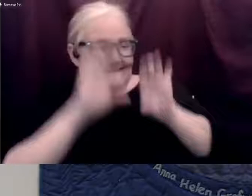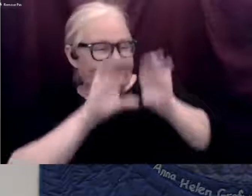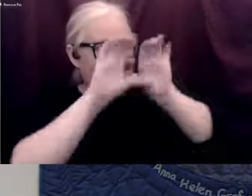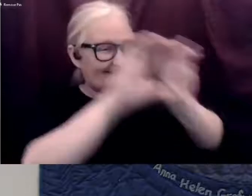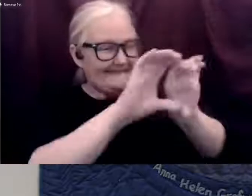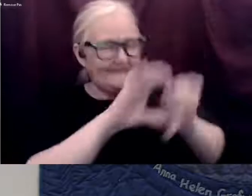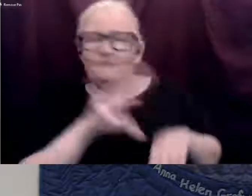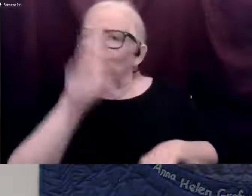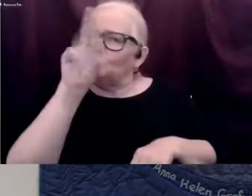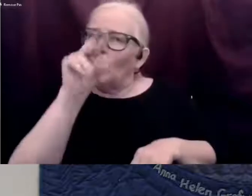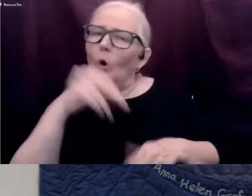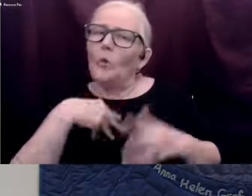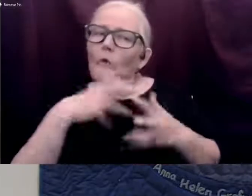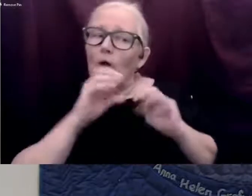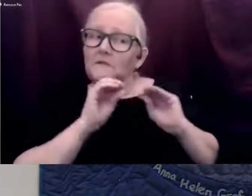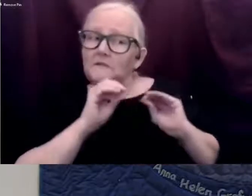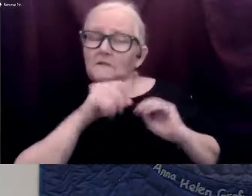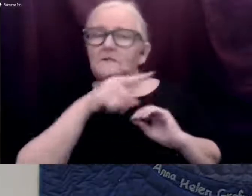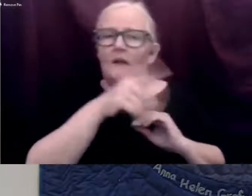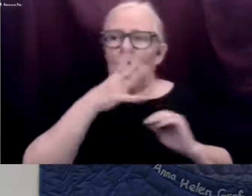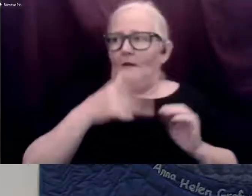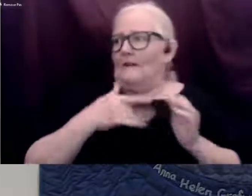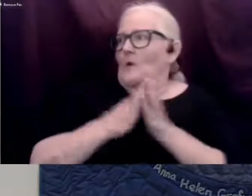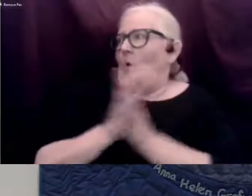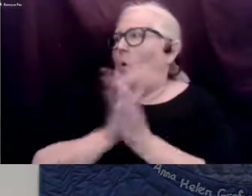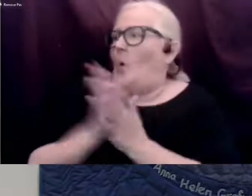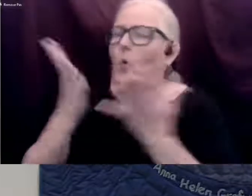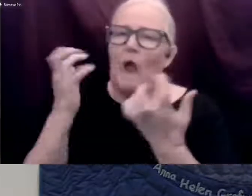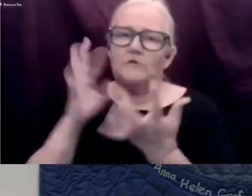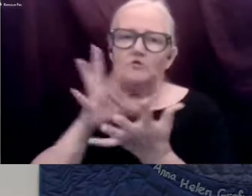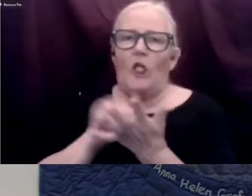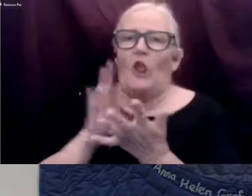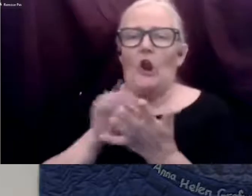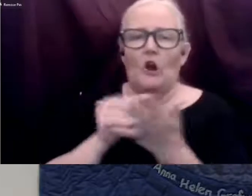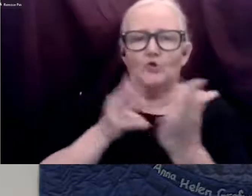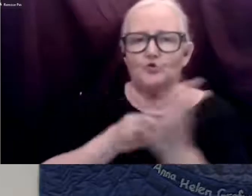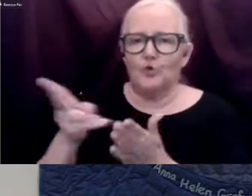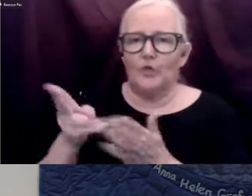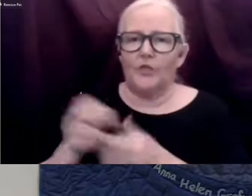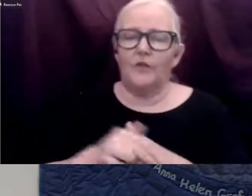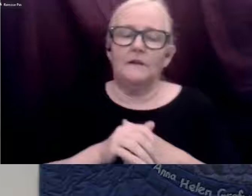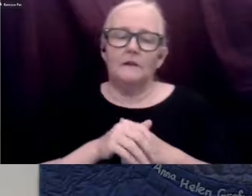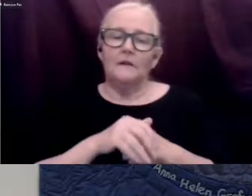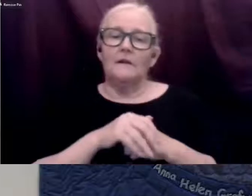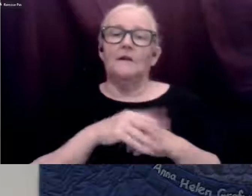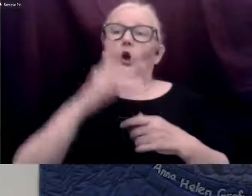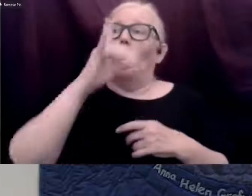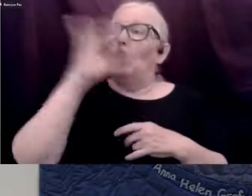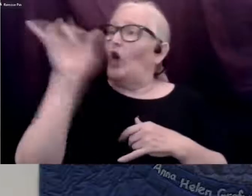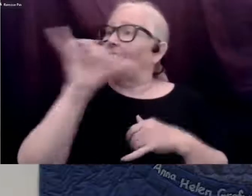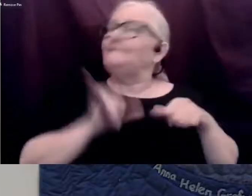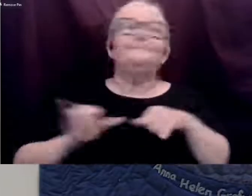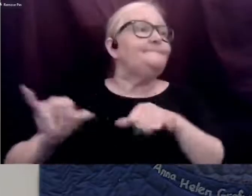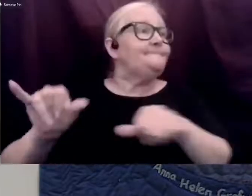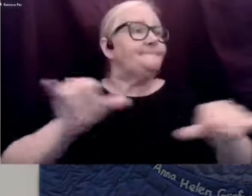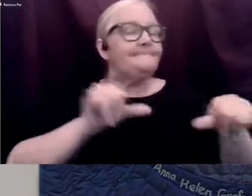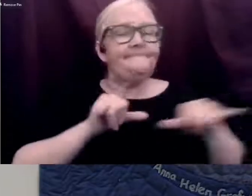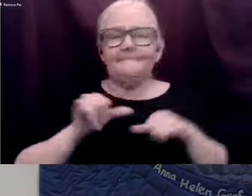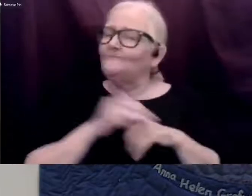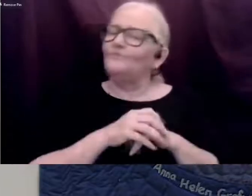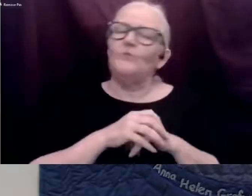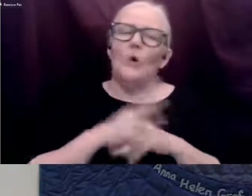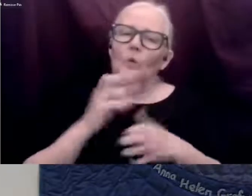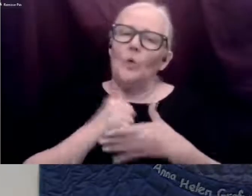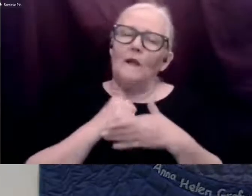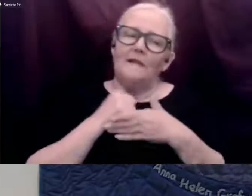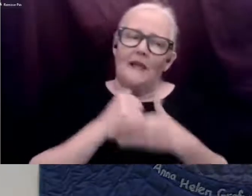truth. Not to form an outward regularity, but to touch inward springs. Not